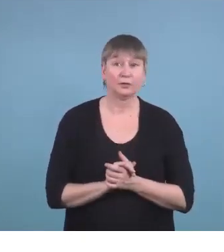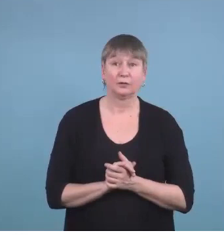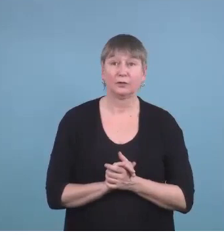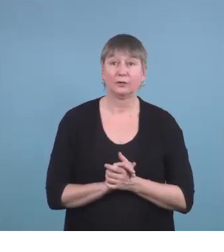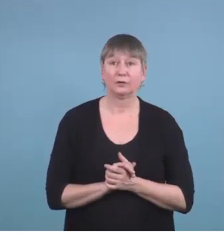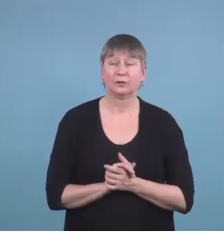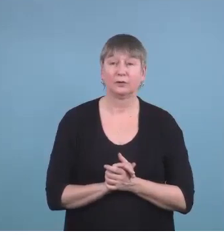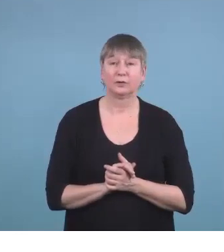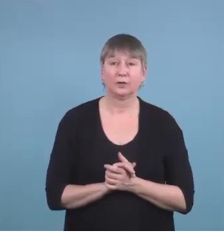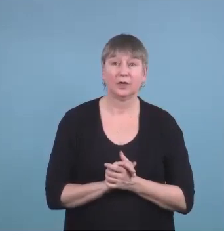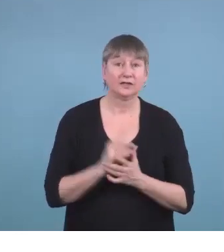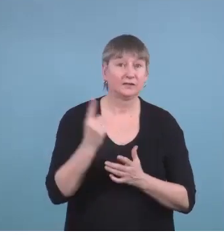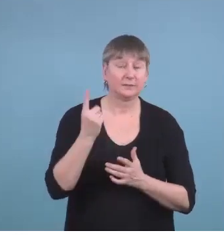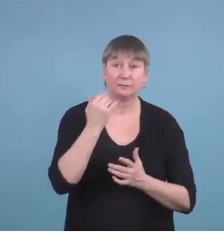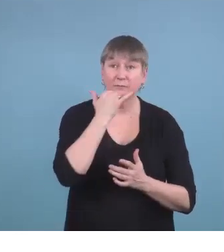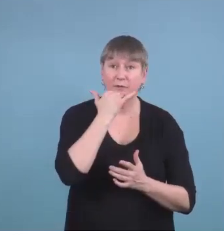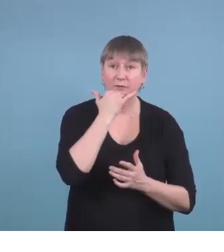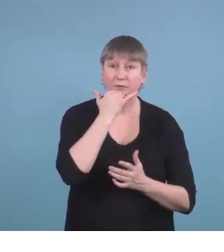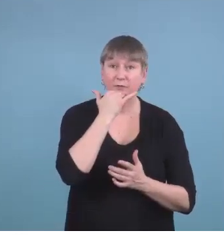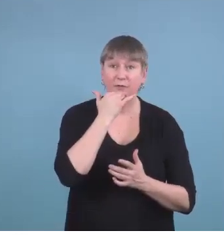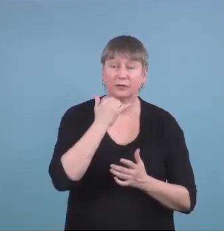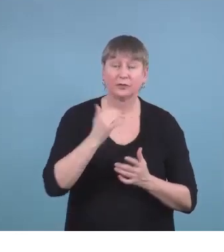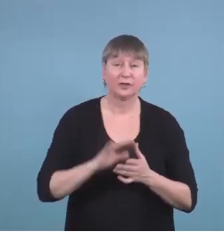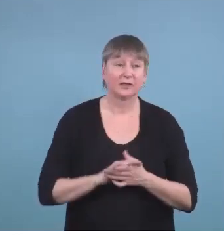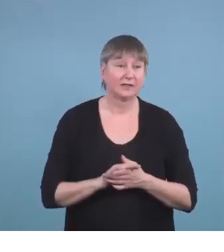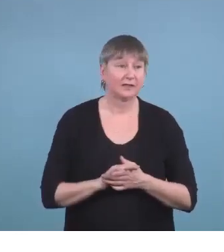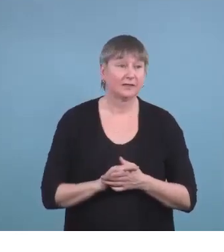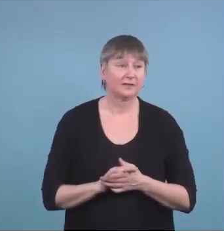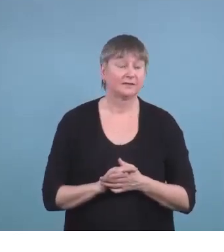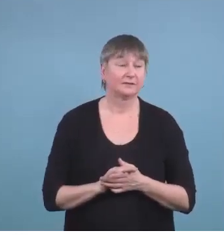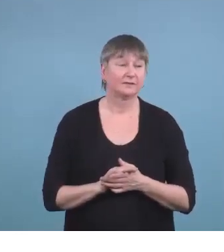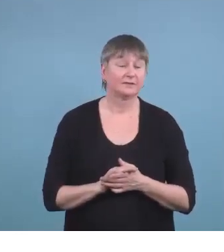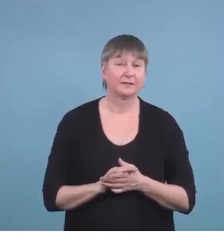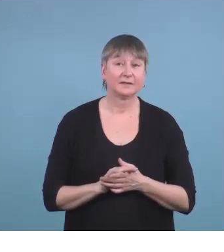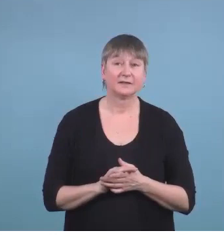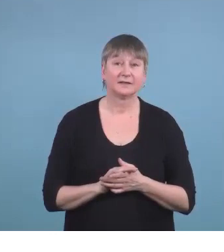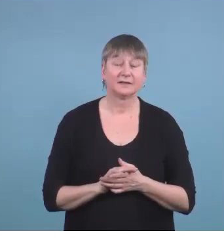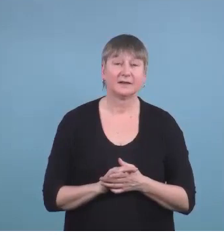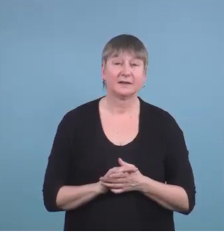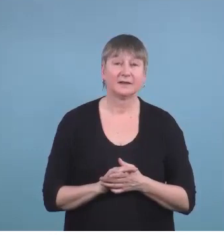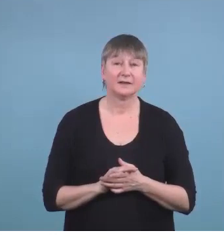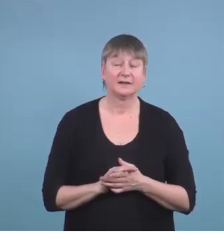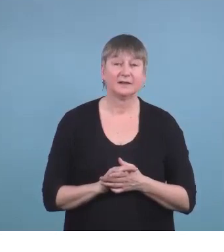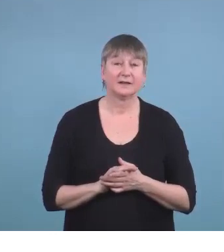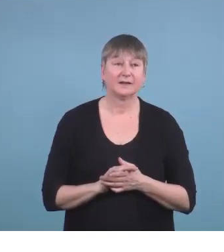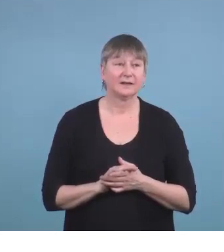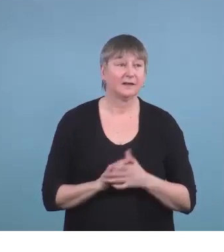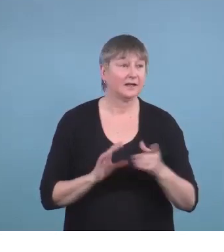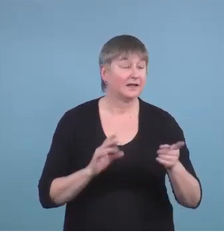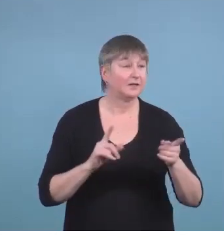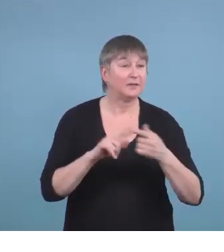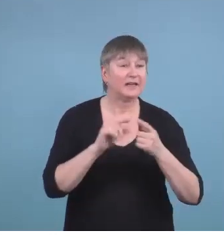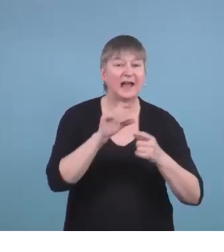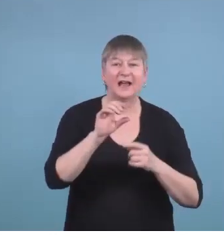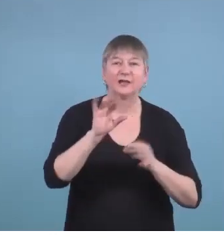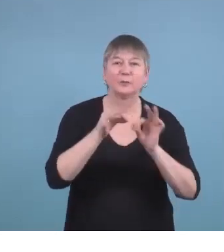Is there something in particular that, oh, is she out of focus, like, in the camera? Is that what you mean?